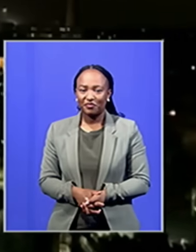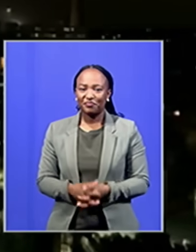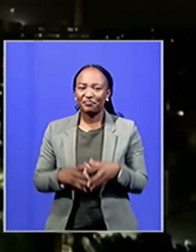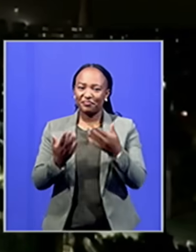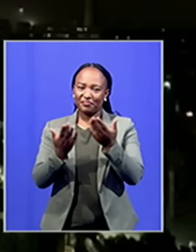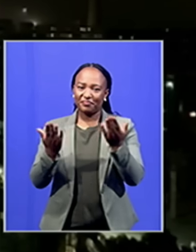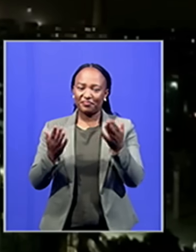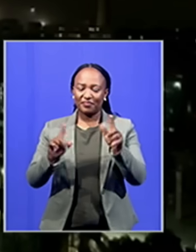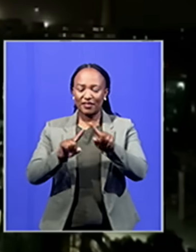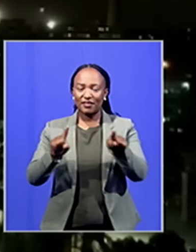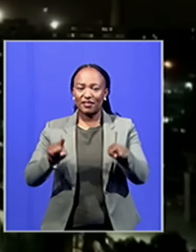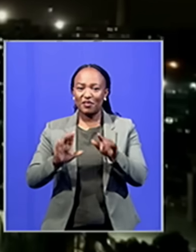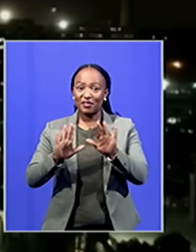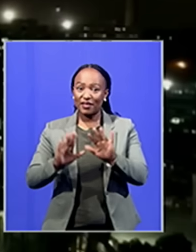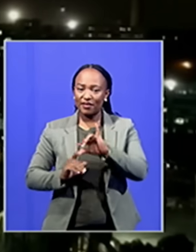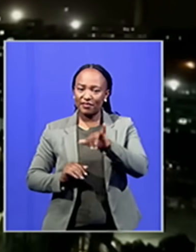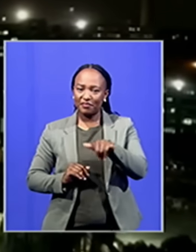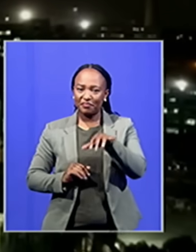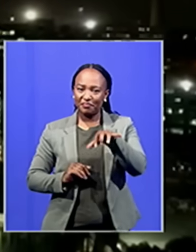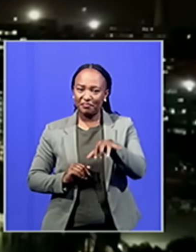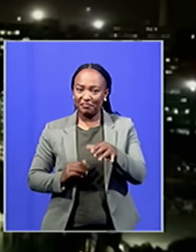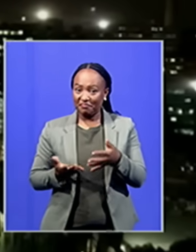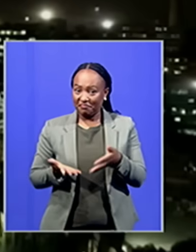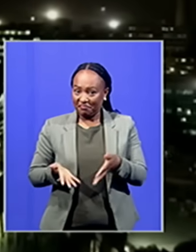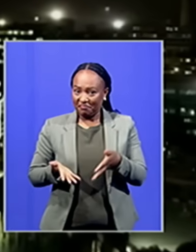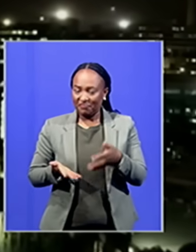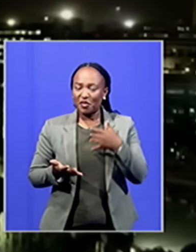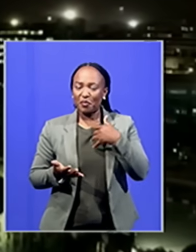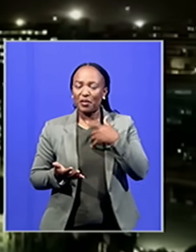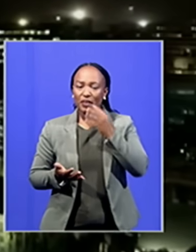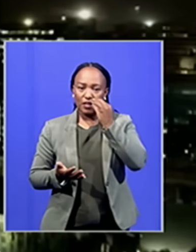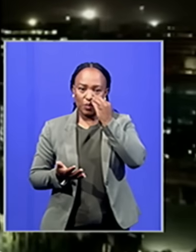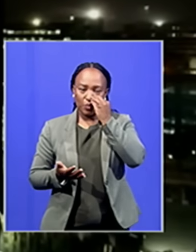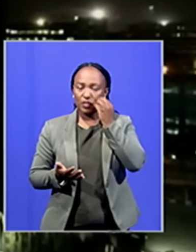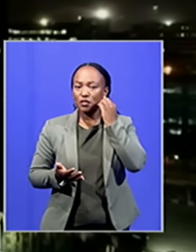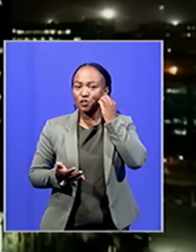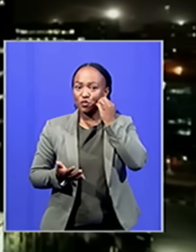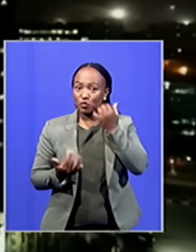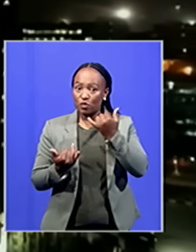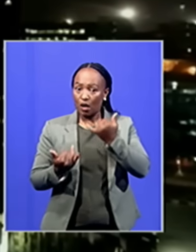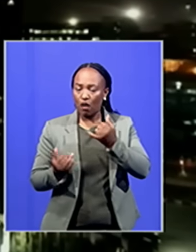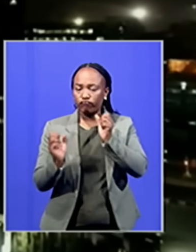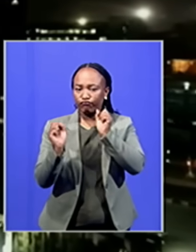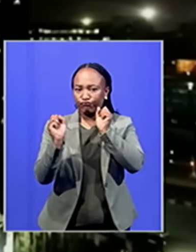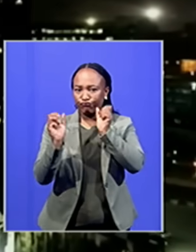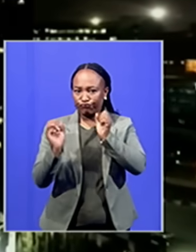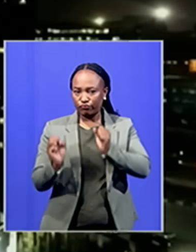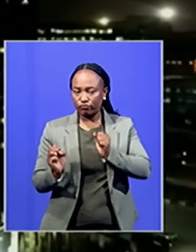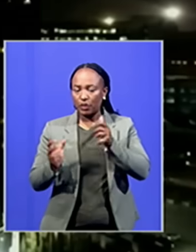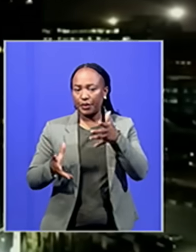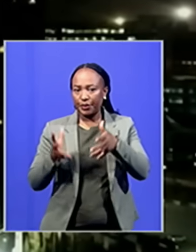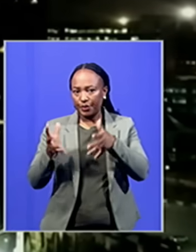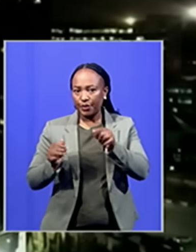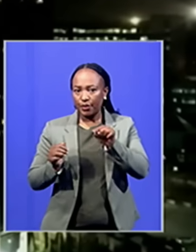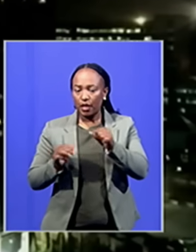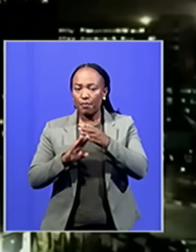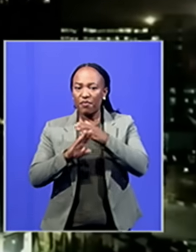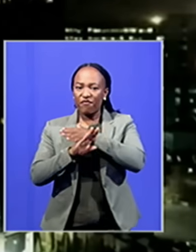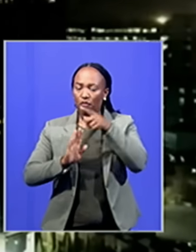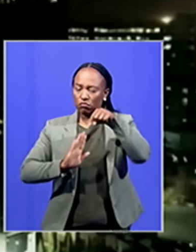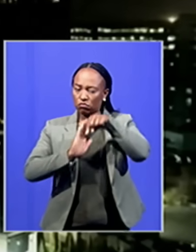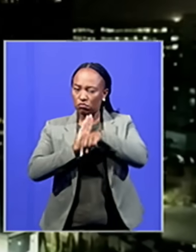ka kotloloho ho tswa Studio 10 Auckland Park, Johannesburg. Re utlwisetsa kgaso ya ditaba ka puo ya Sesotho. Fela pele re kena ho tsona